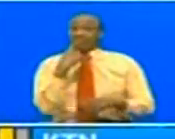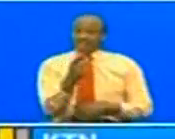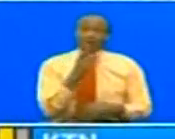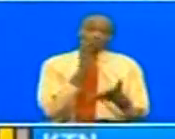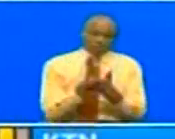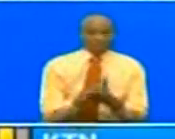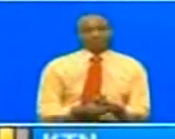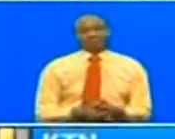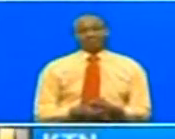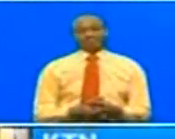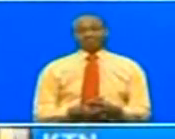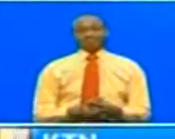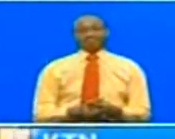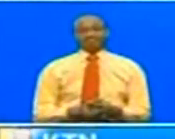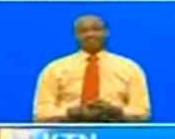know.